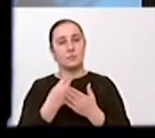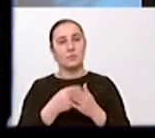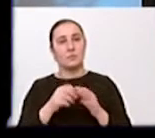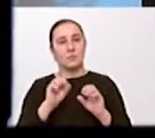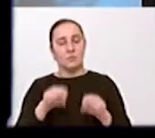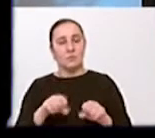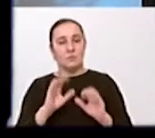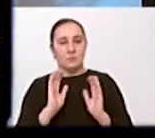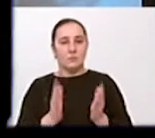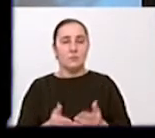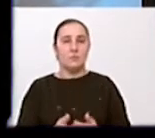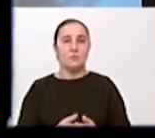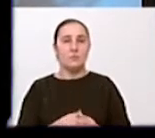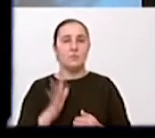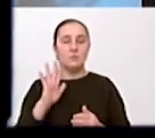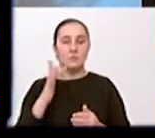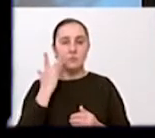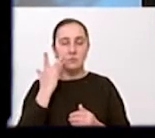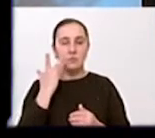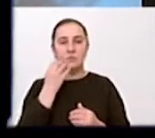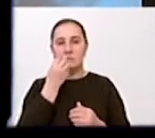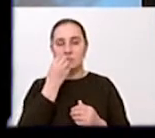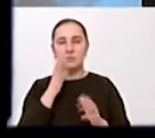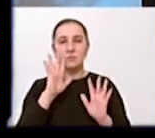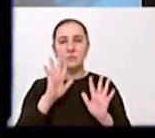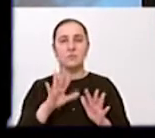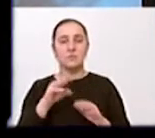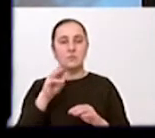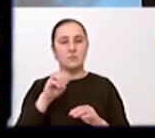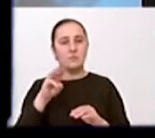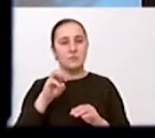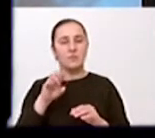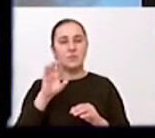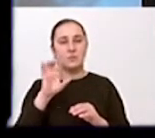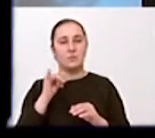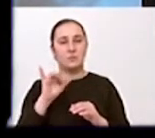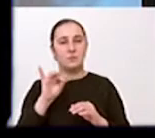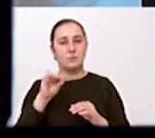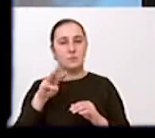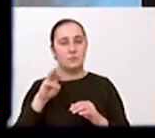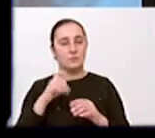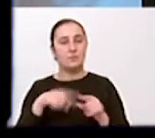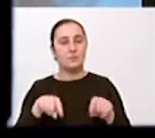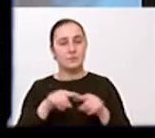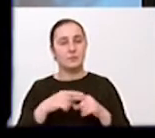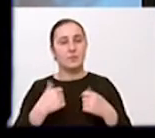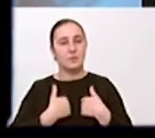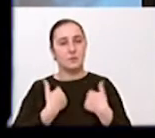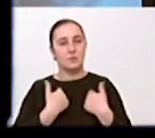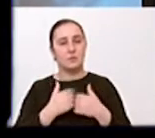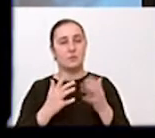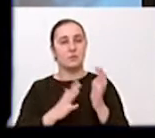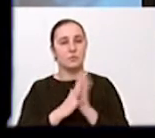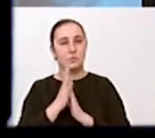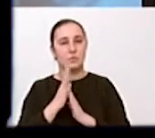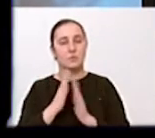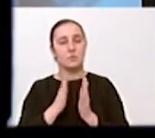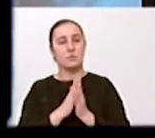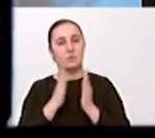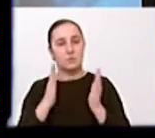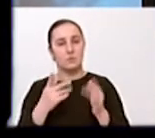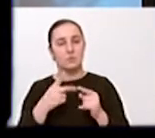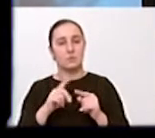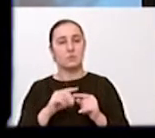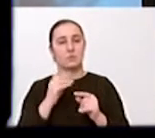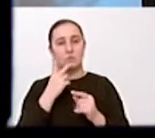mumkin bo'ladi. Nafaqat gulni, biron bir detal, buyumlarni ham, demak, harakatini, o'sishini, kattalashishini